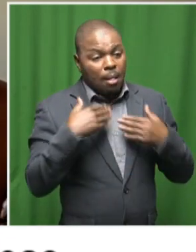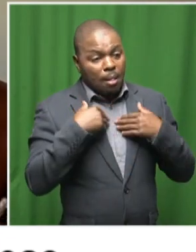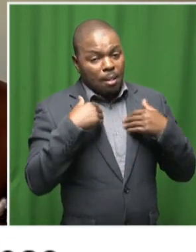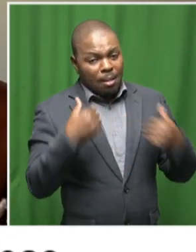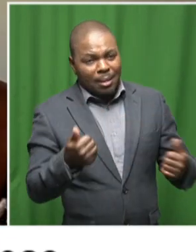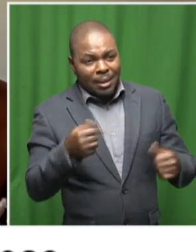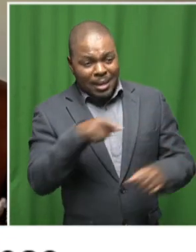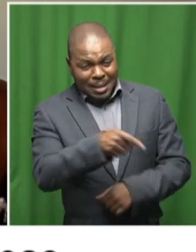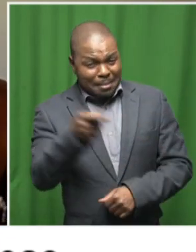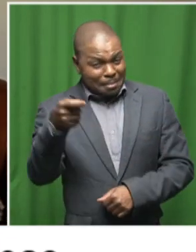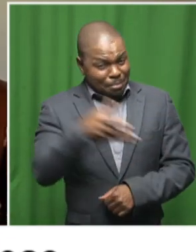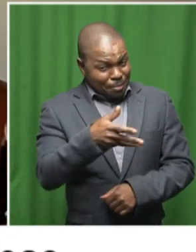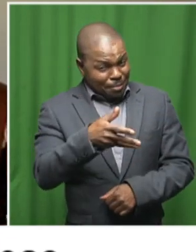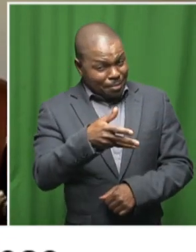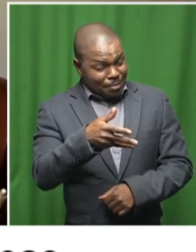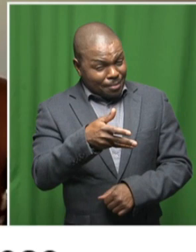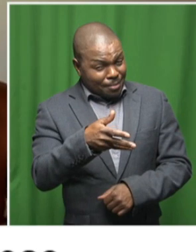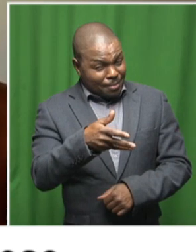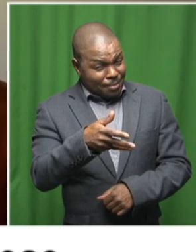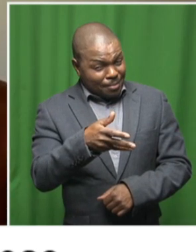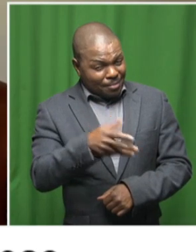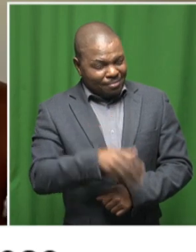costly?